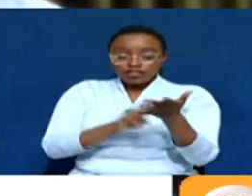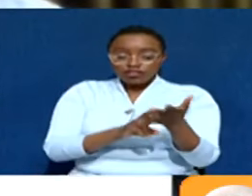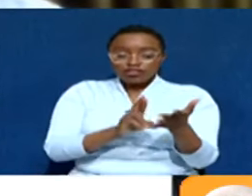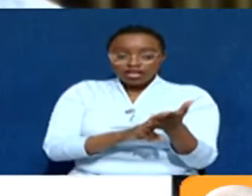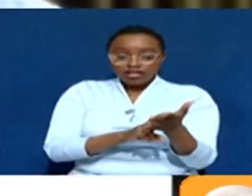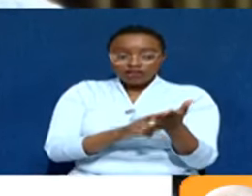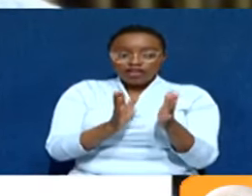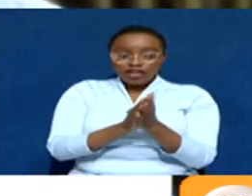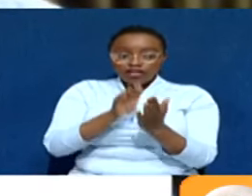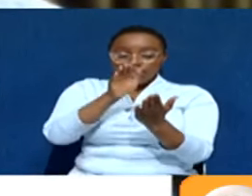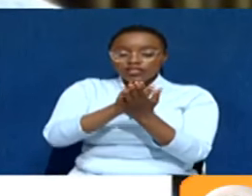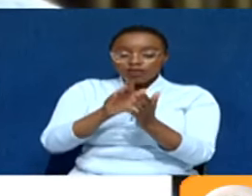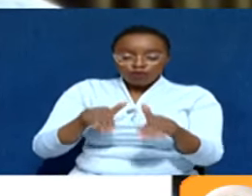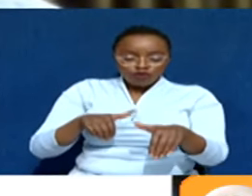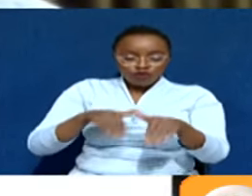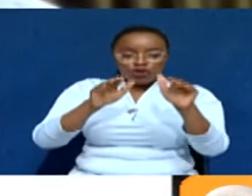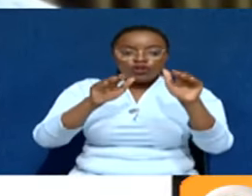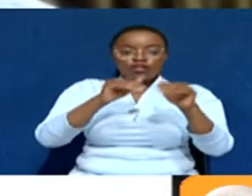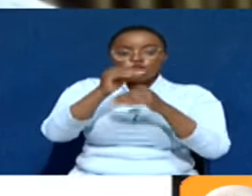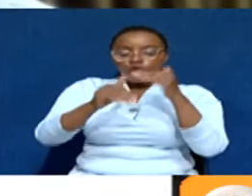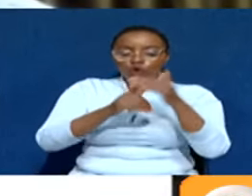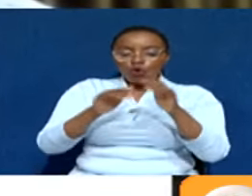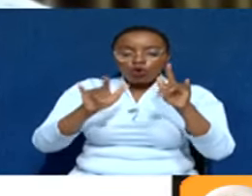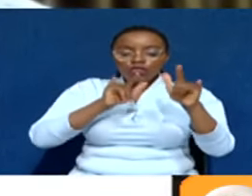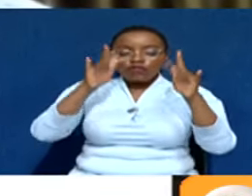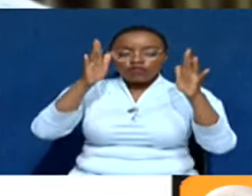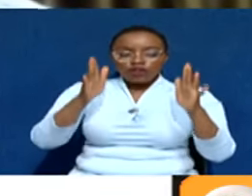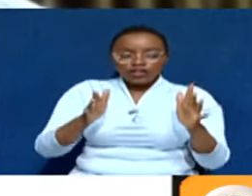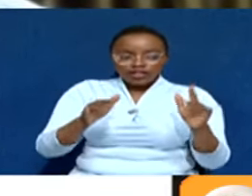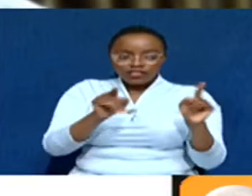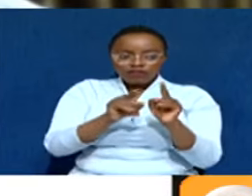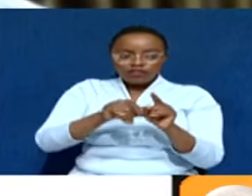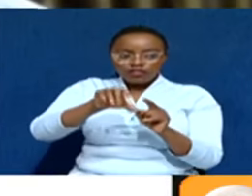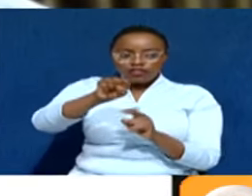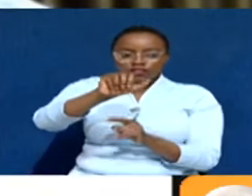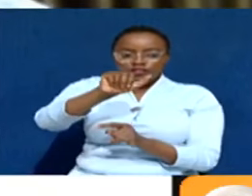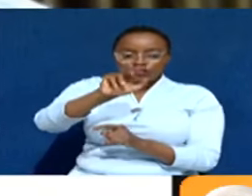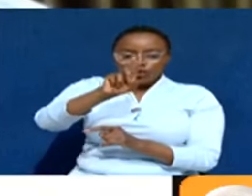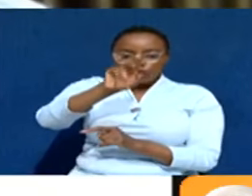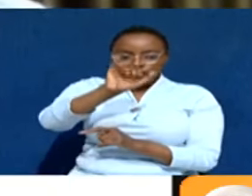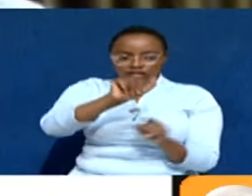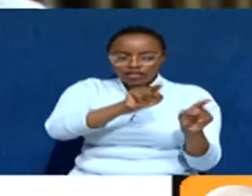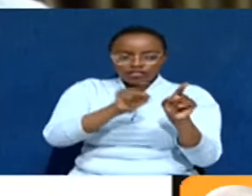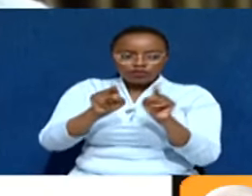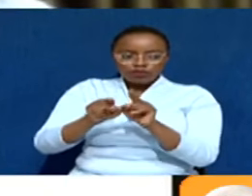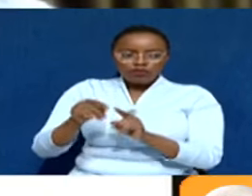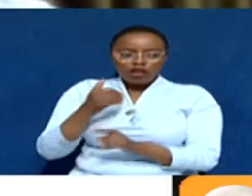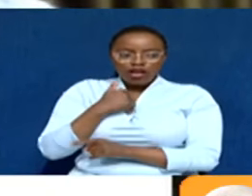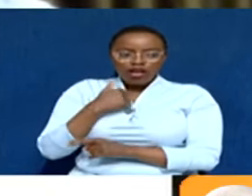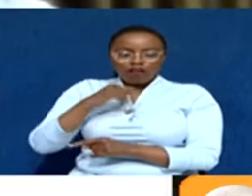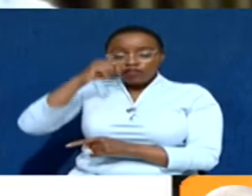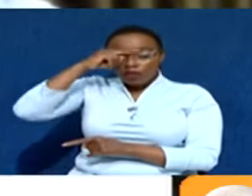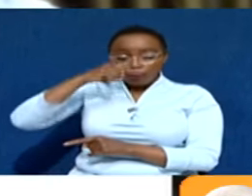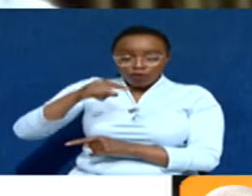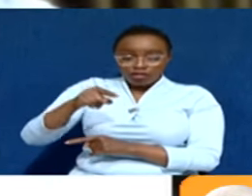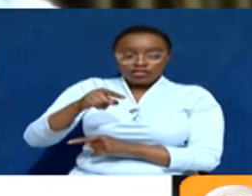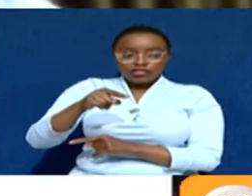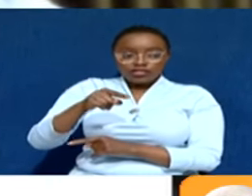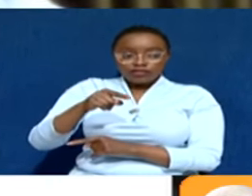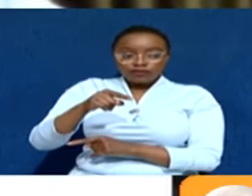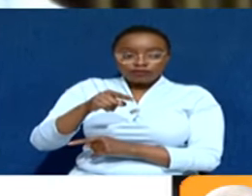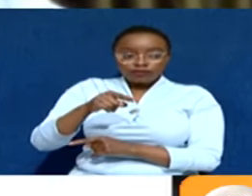registers and keep track of these migrant workers in Saudi Arabia. And also the policy